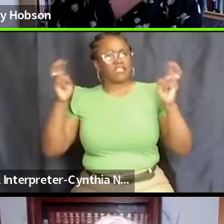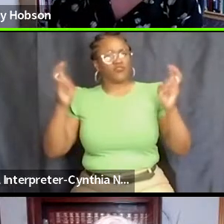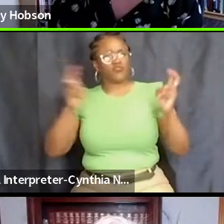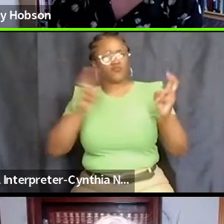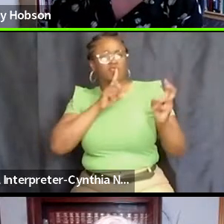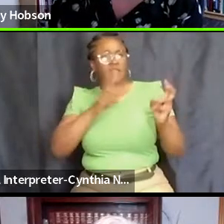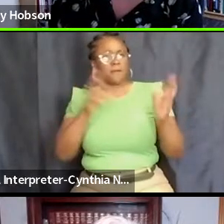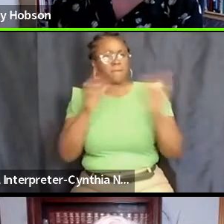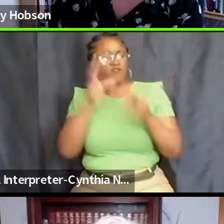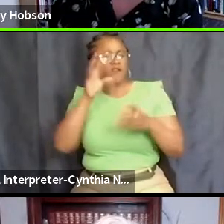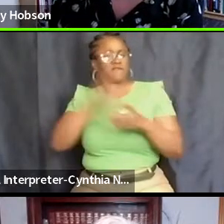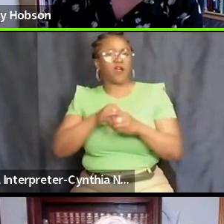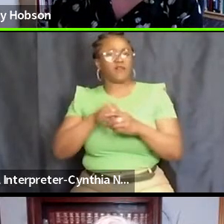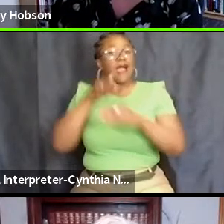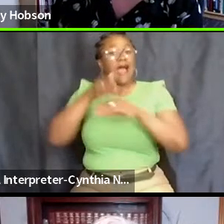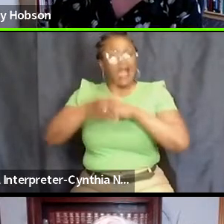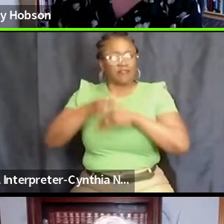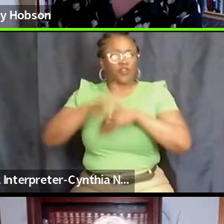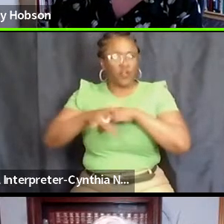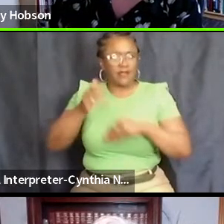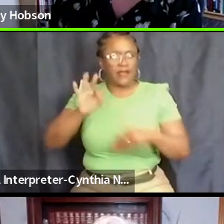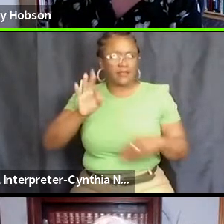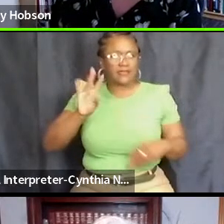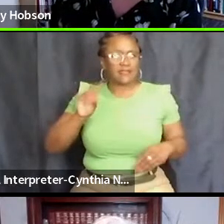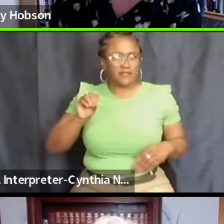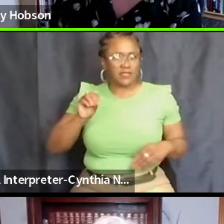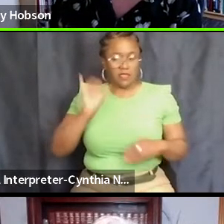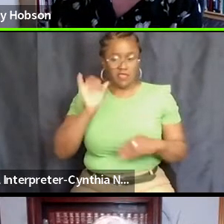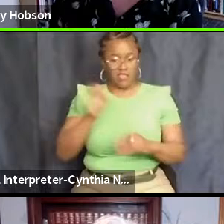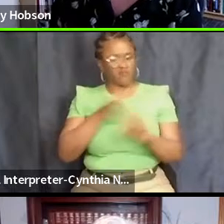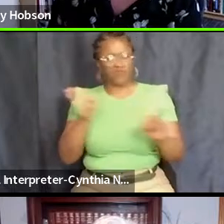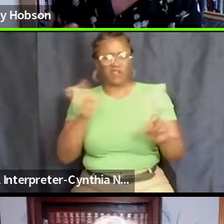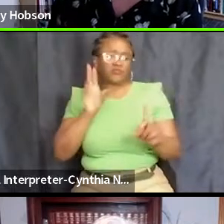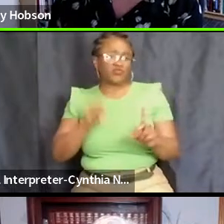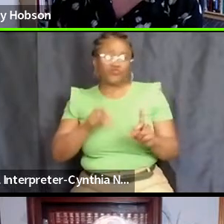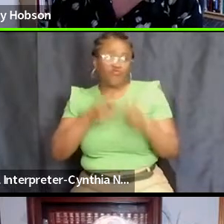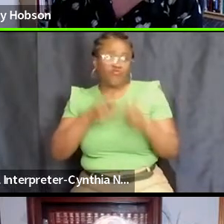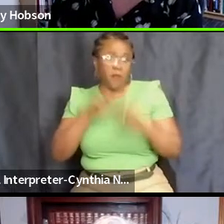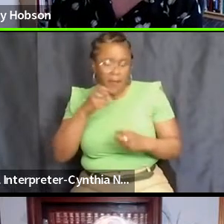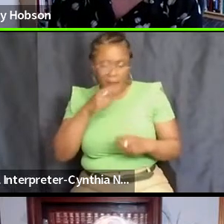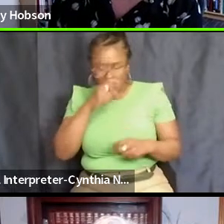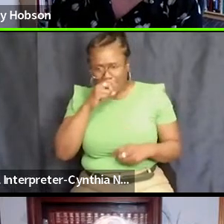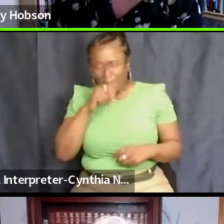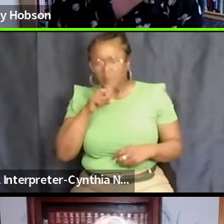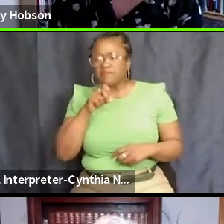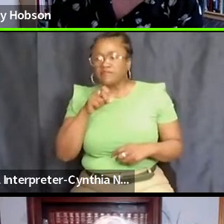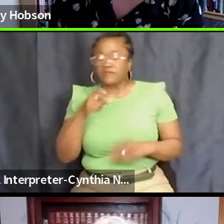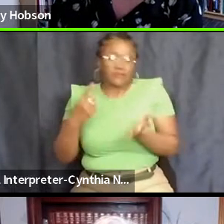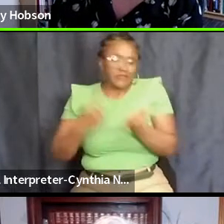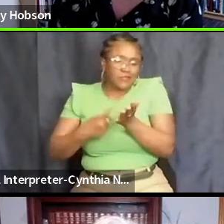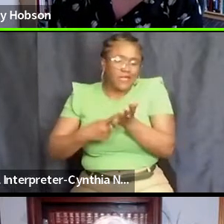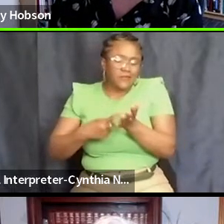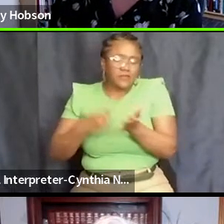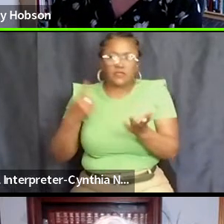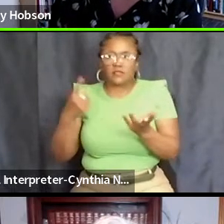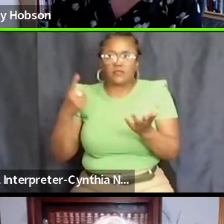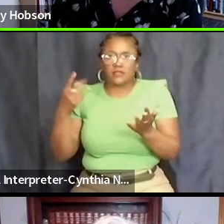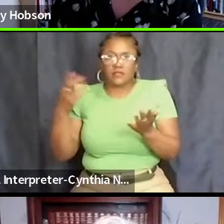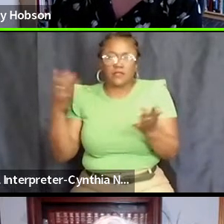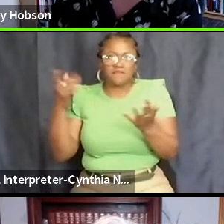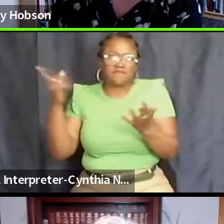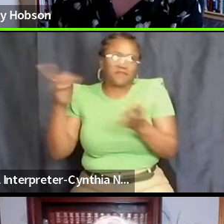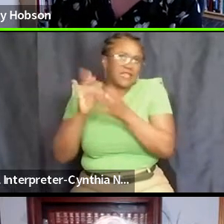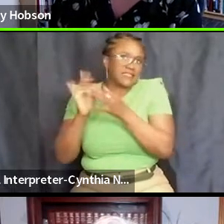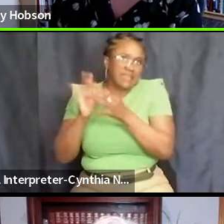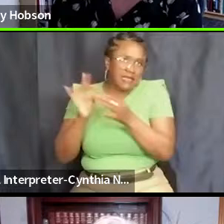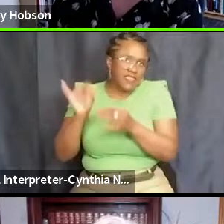tactics after the early 1970s, that this range was not a problem as has sometimes been stated,